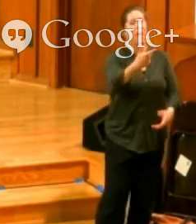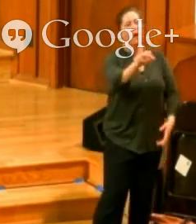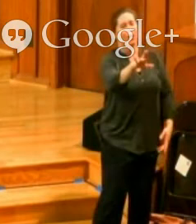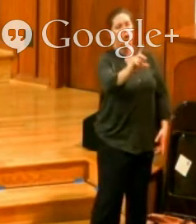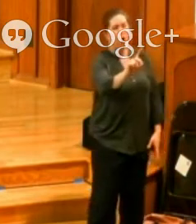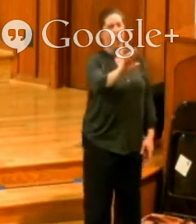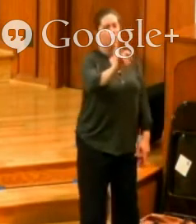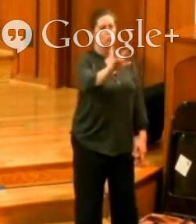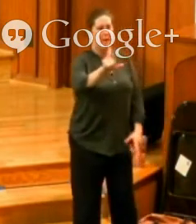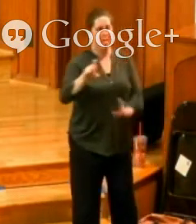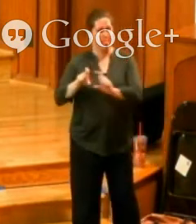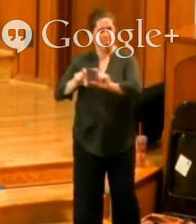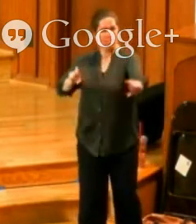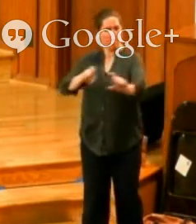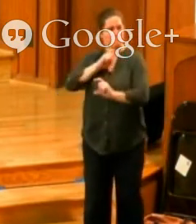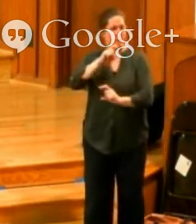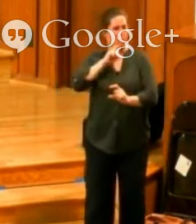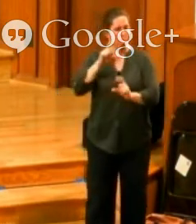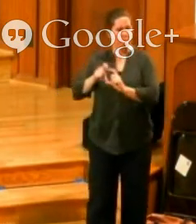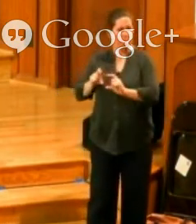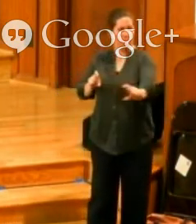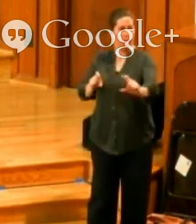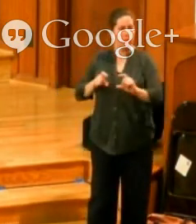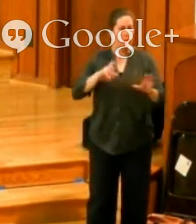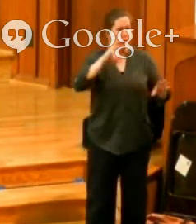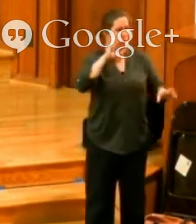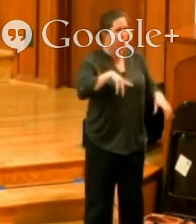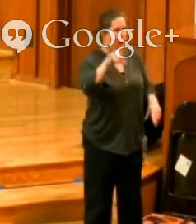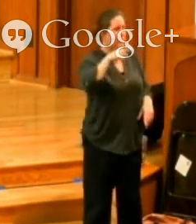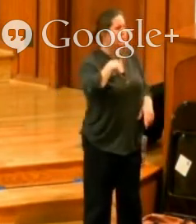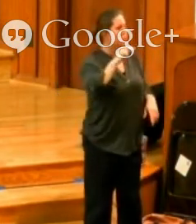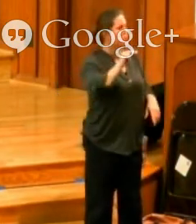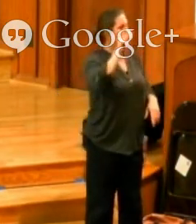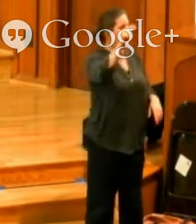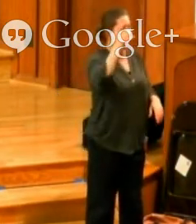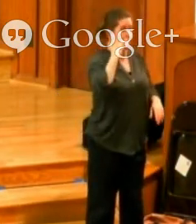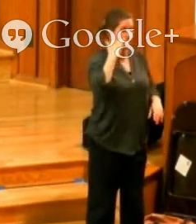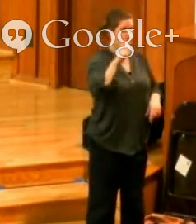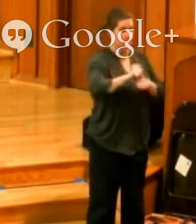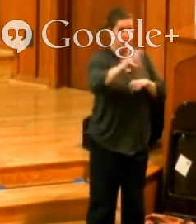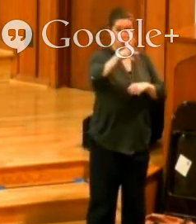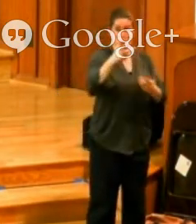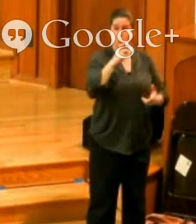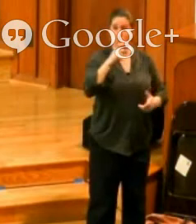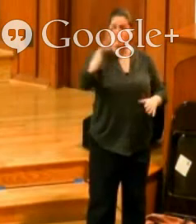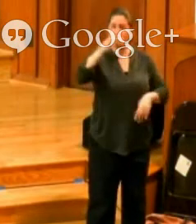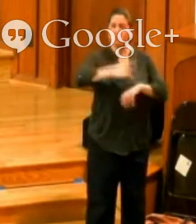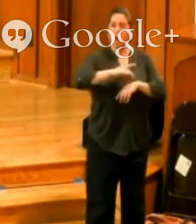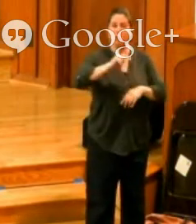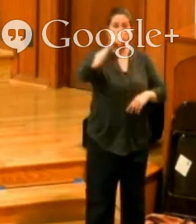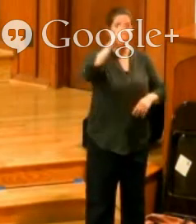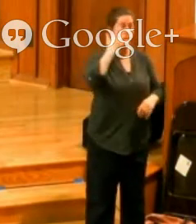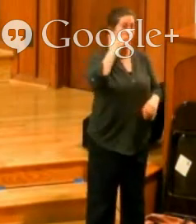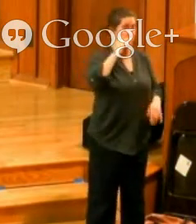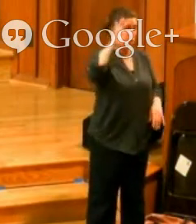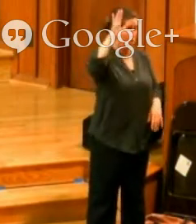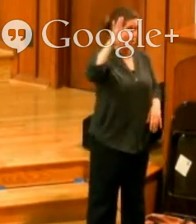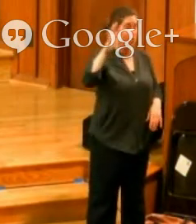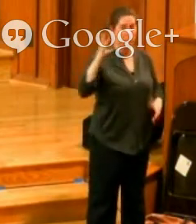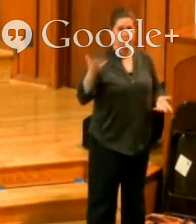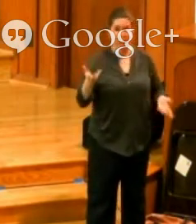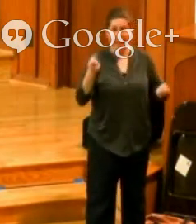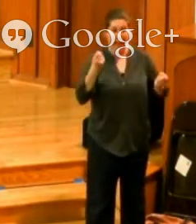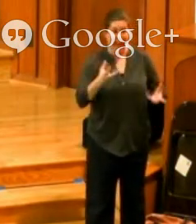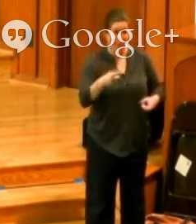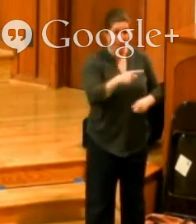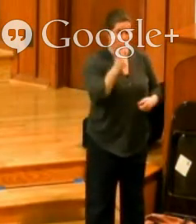Thank you, Meredith. Guardrails. Okay. You know, I was in Northern California, and there's mountains. How many of you have been to Northern California before? Okay. How many of you have